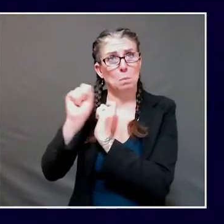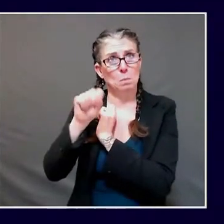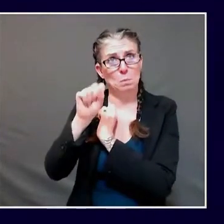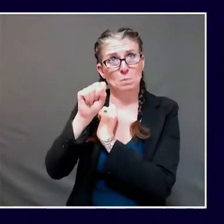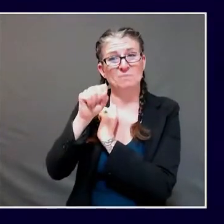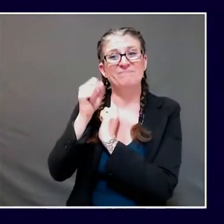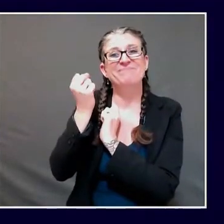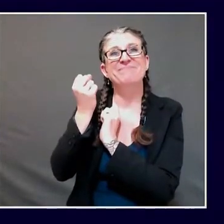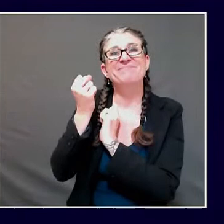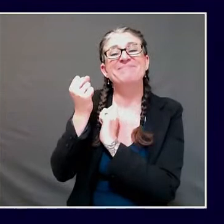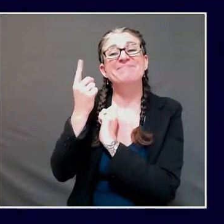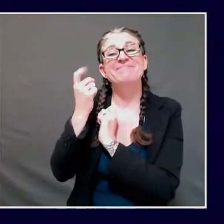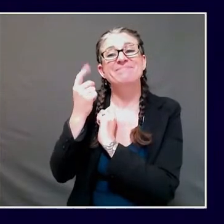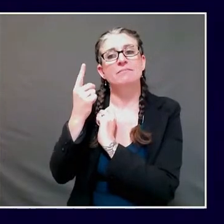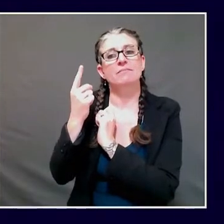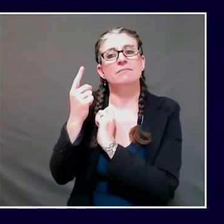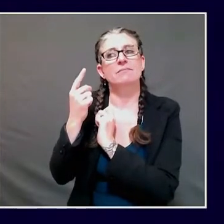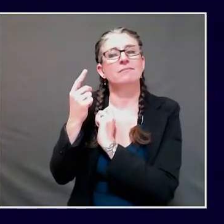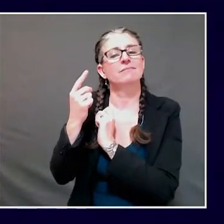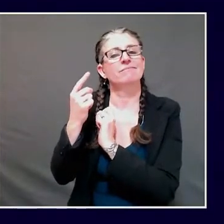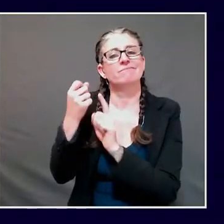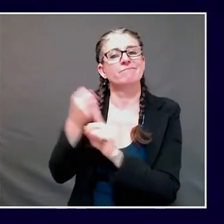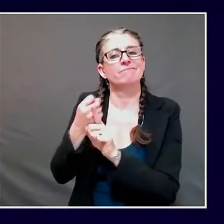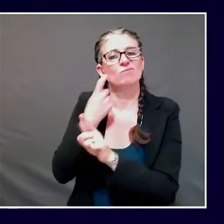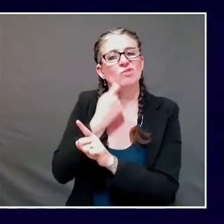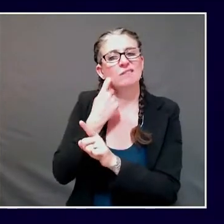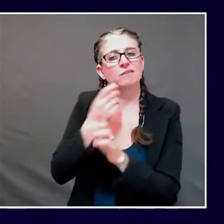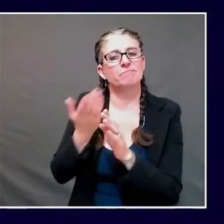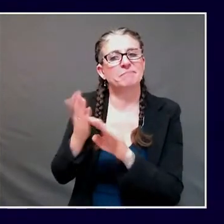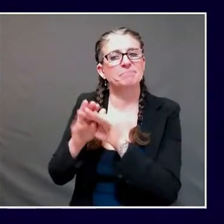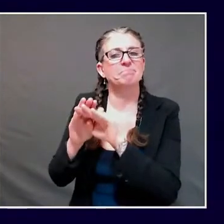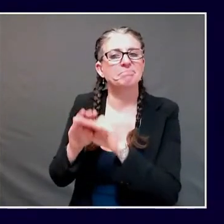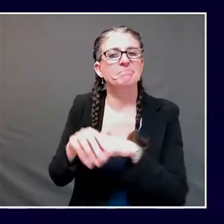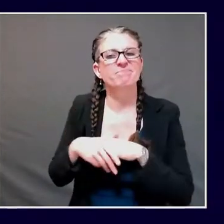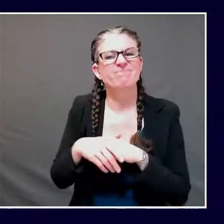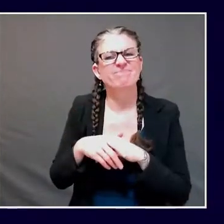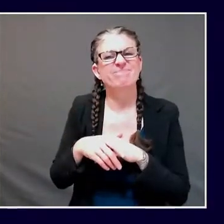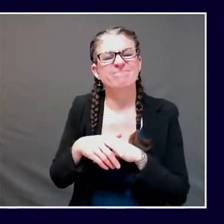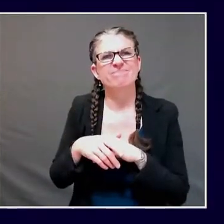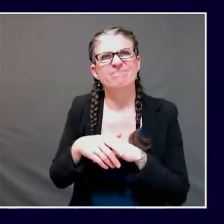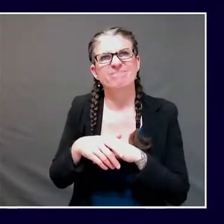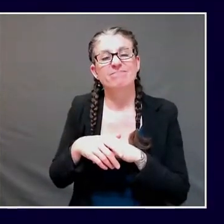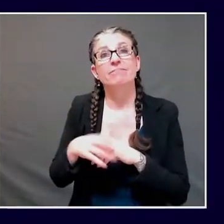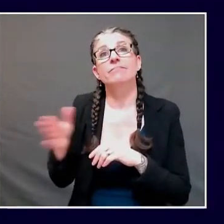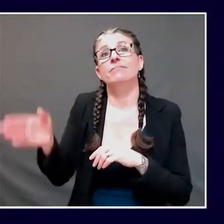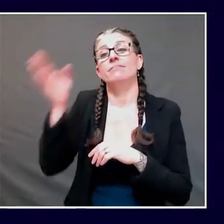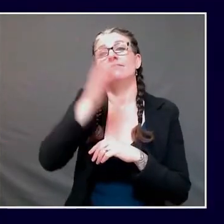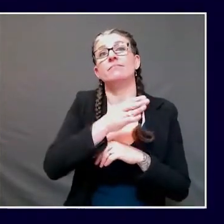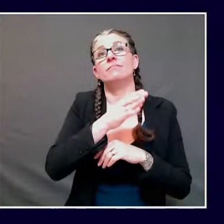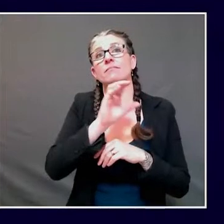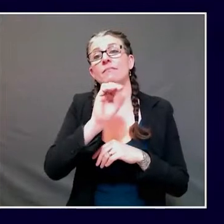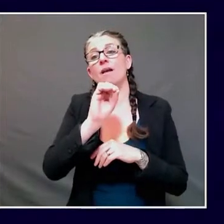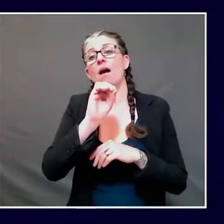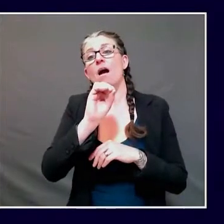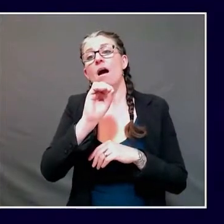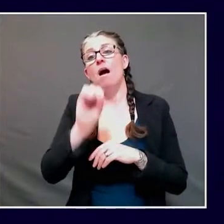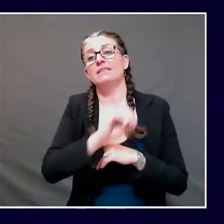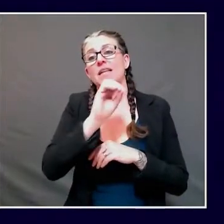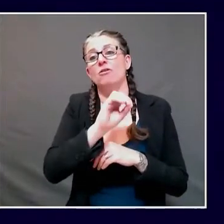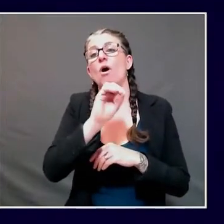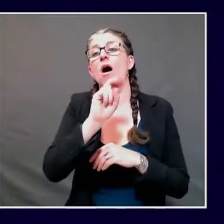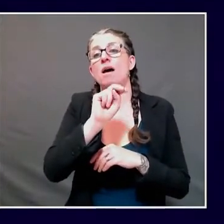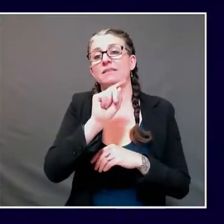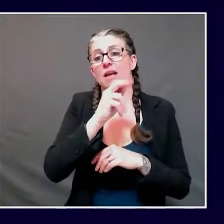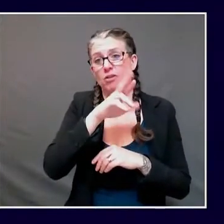think, even higher than what we've seen in Maine and more akin to Michigan and others. So they too have started to experience